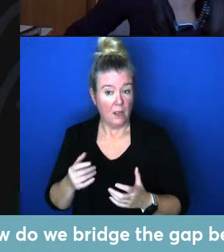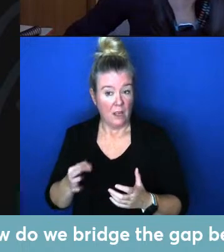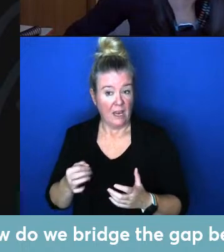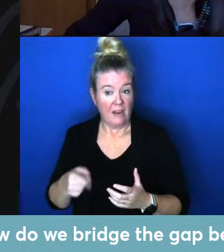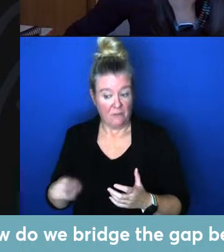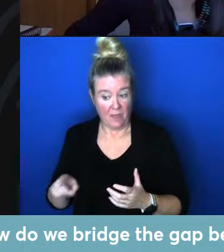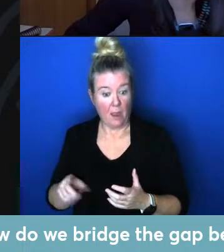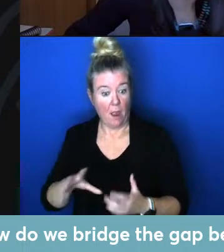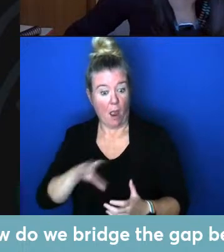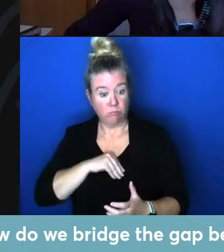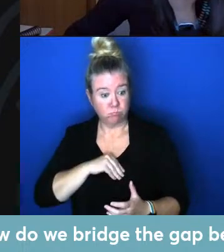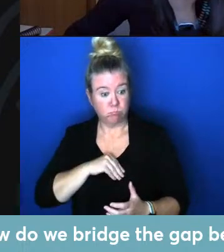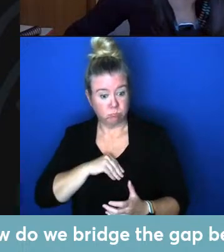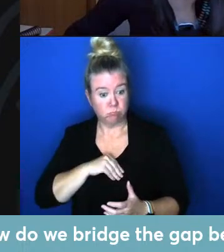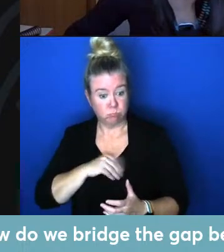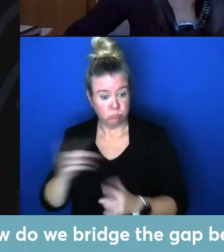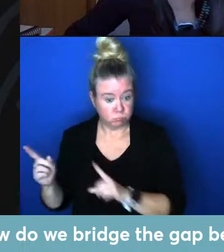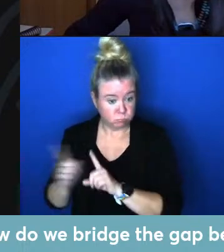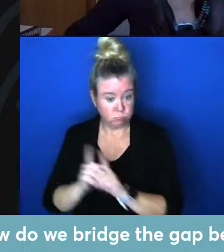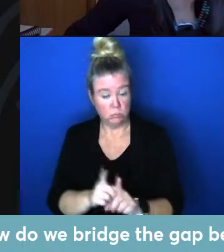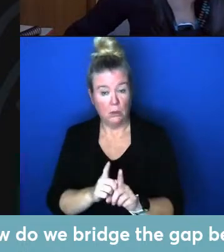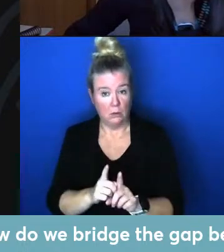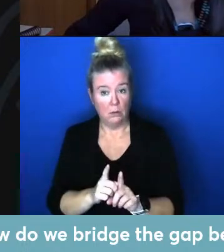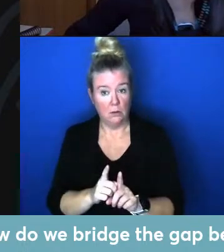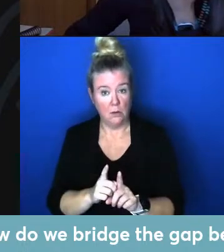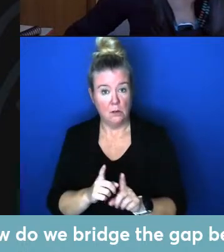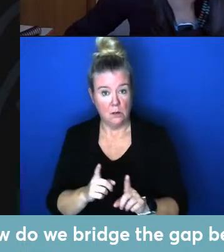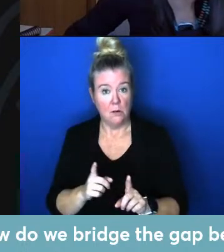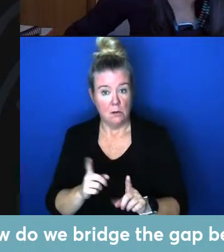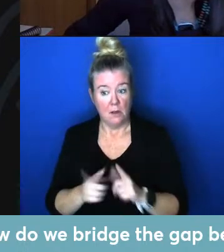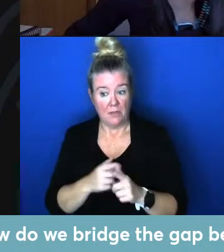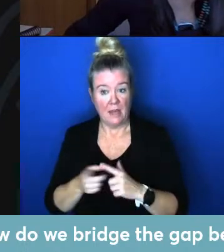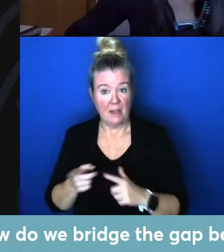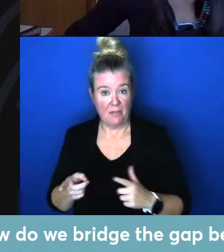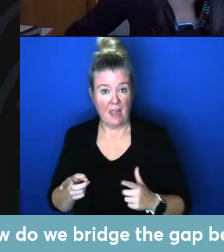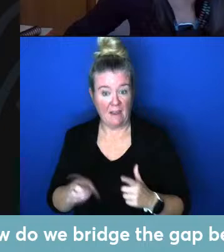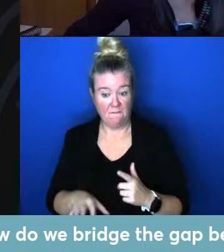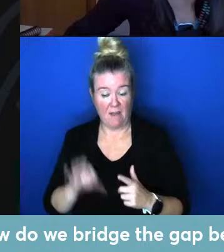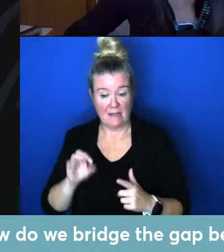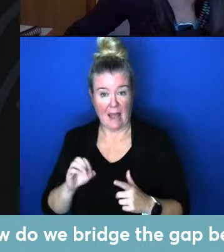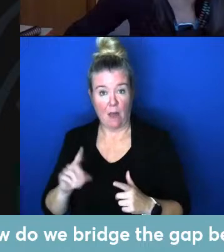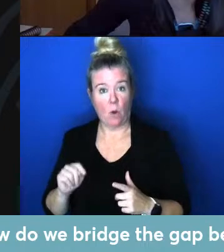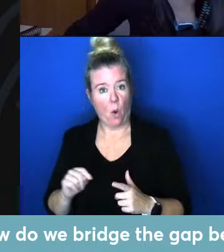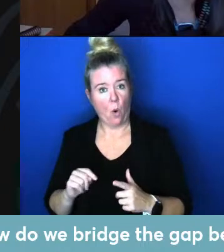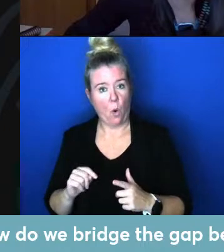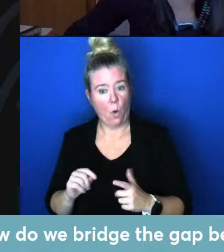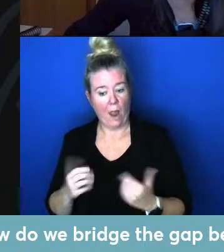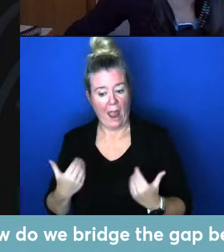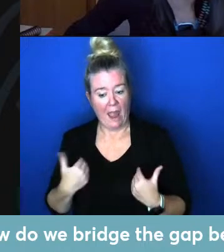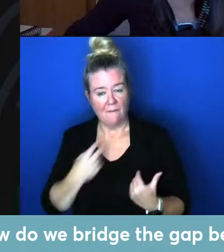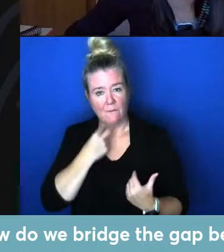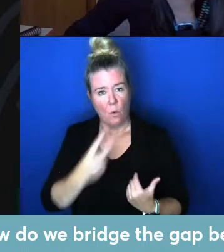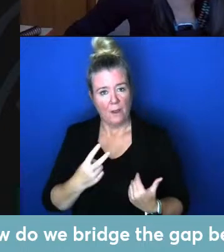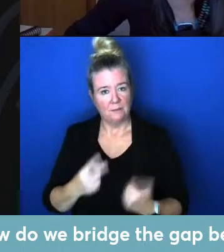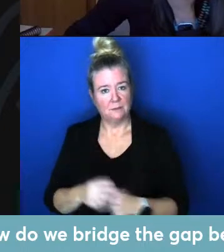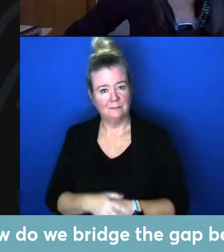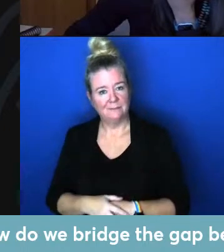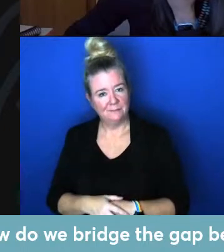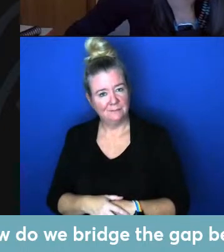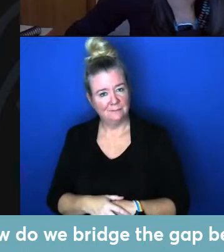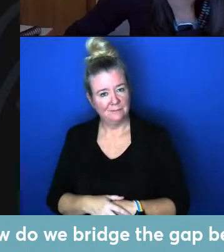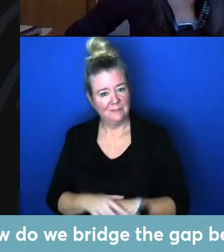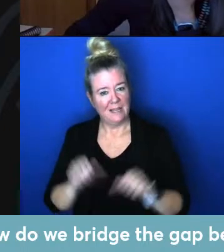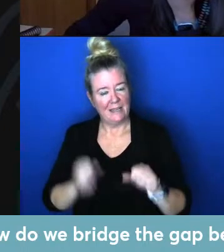eaten, and you can just reel them in, and suddenly they find out that they have a voice and can